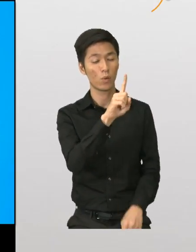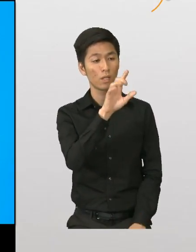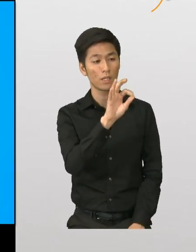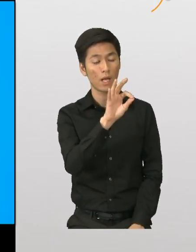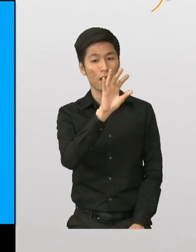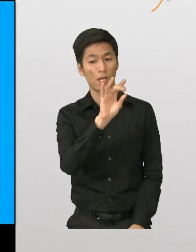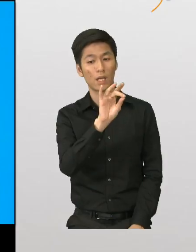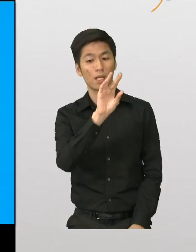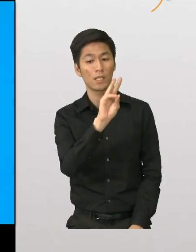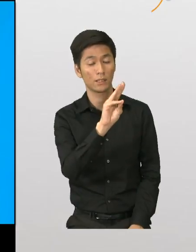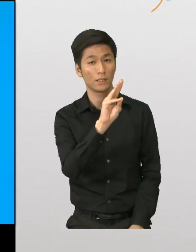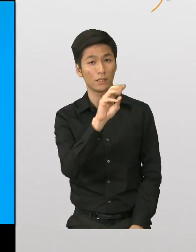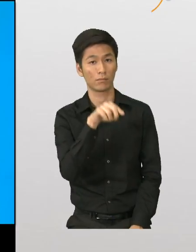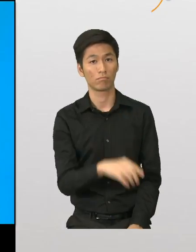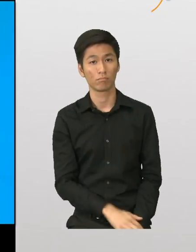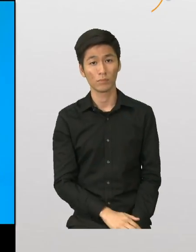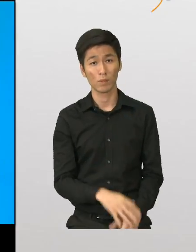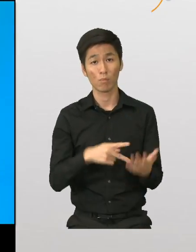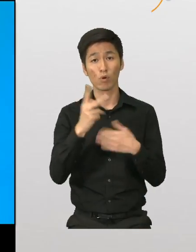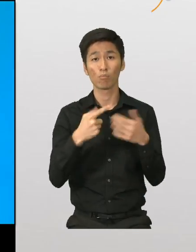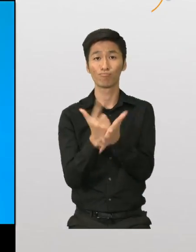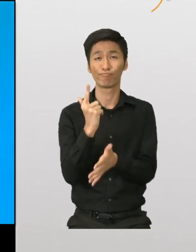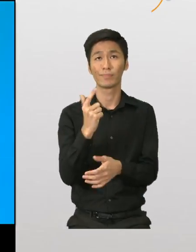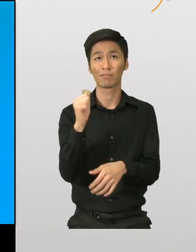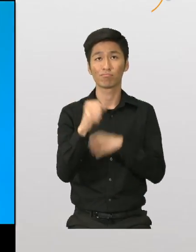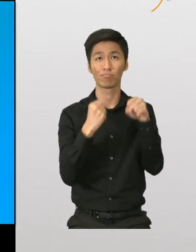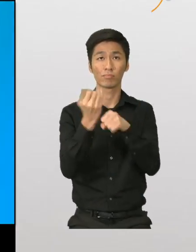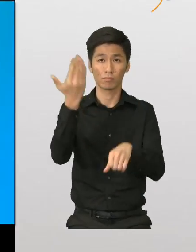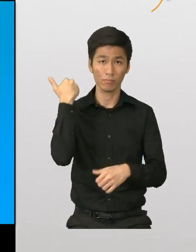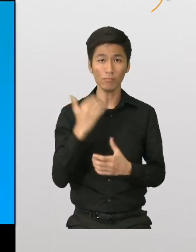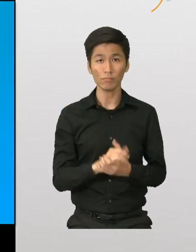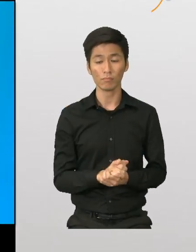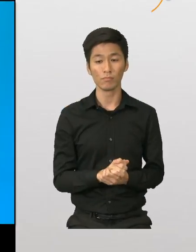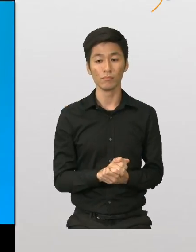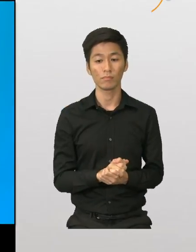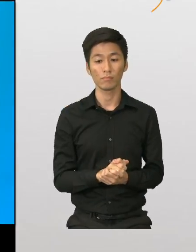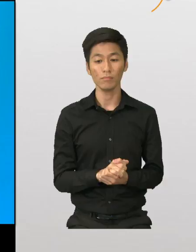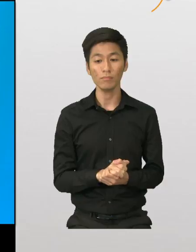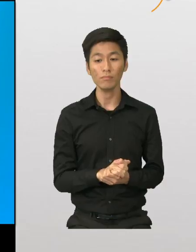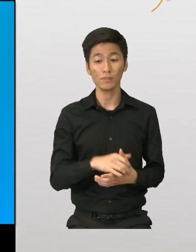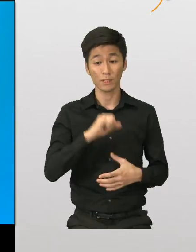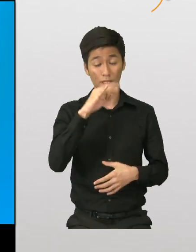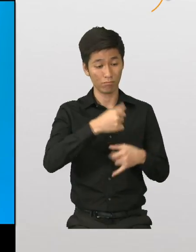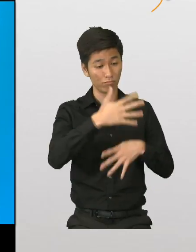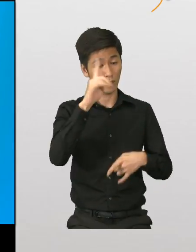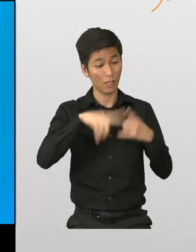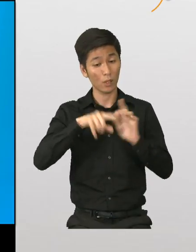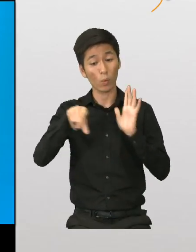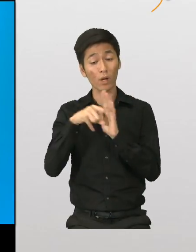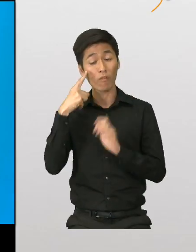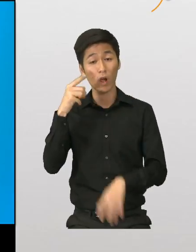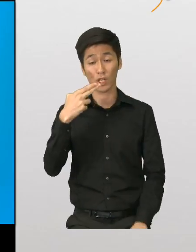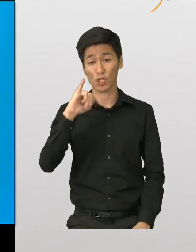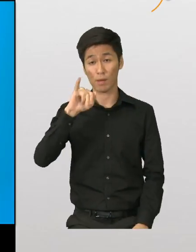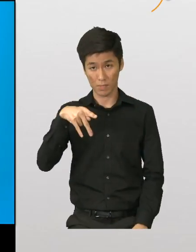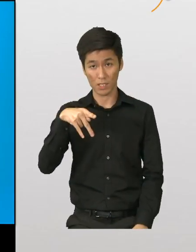And we launched the program a decade ago. So the flats which missed qualifying for HIP are now